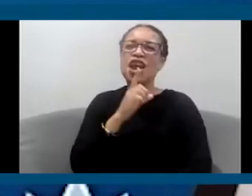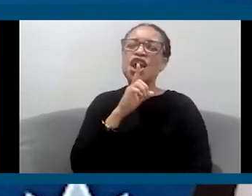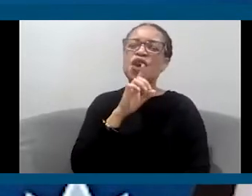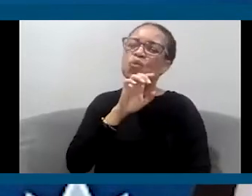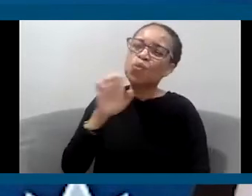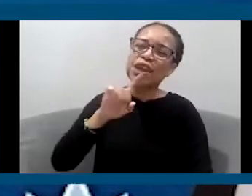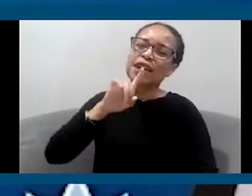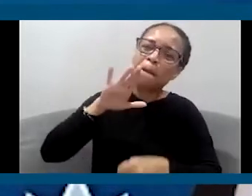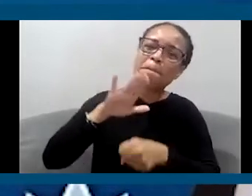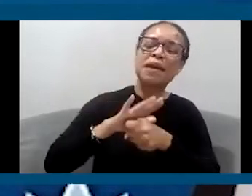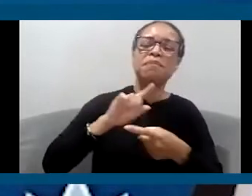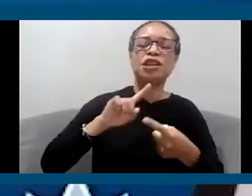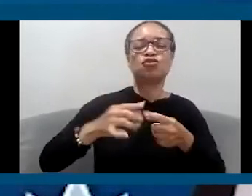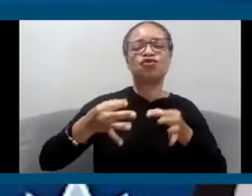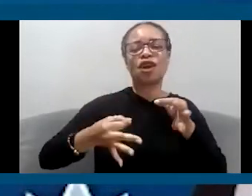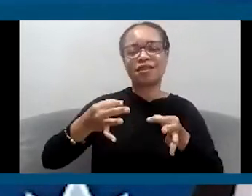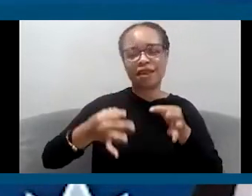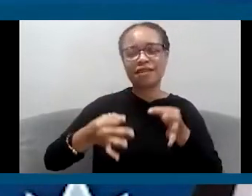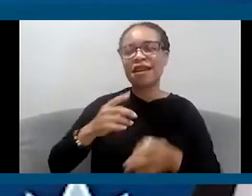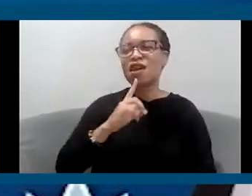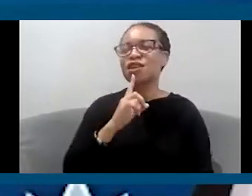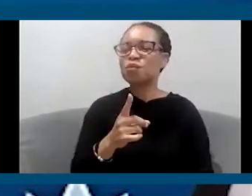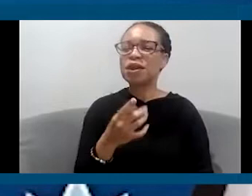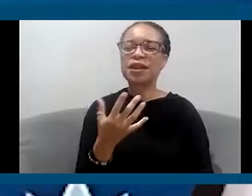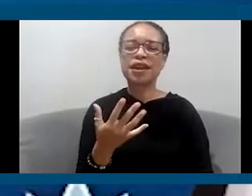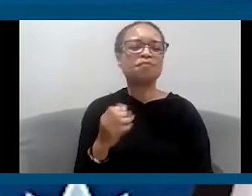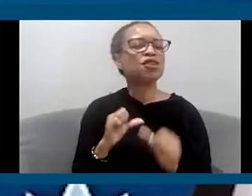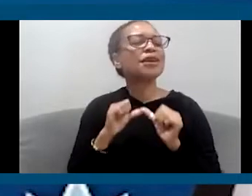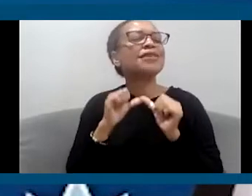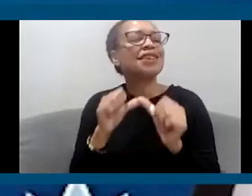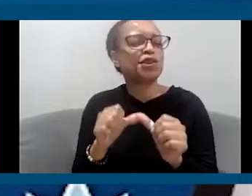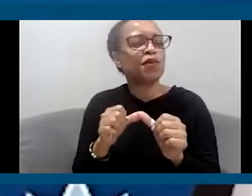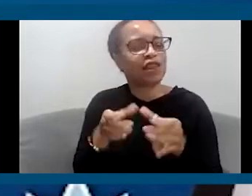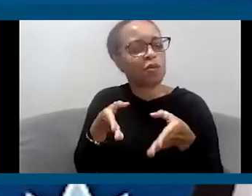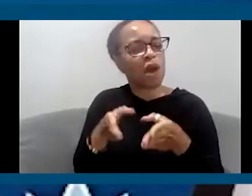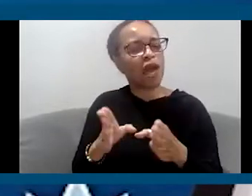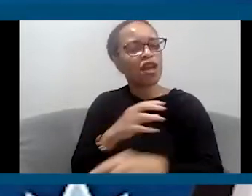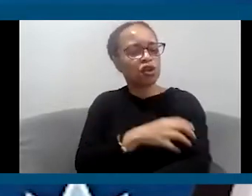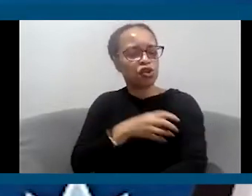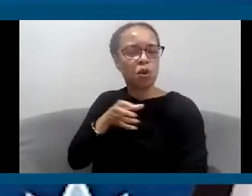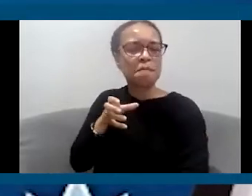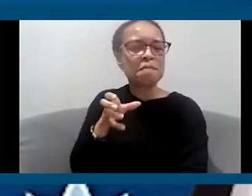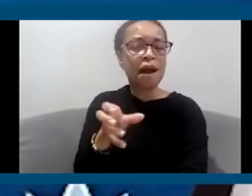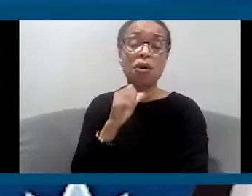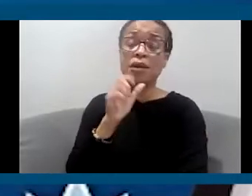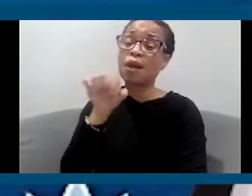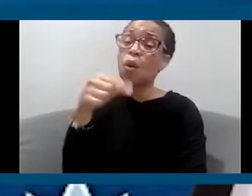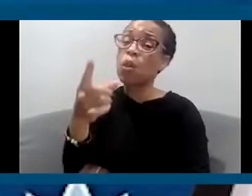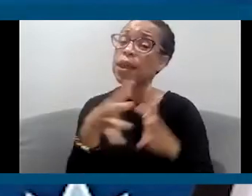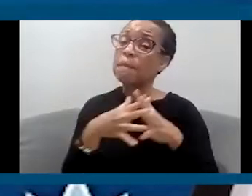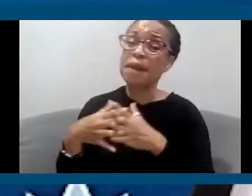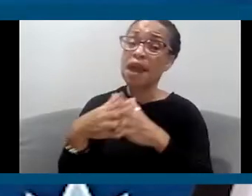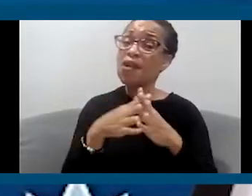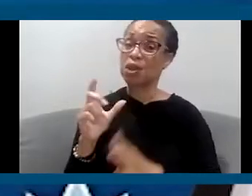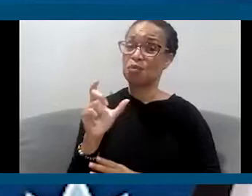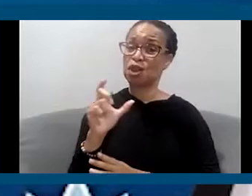just see the American Muslim community really just going to continue down this path to really empower not only the American Muslim